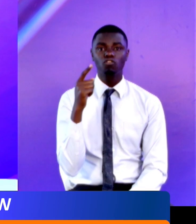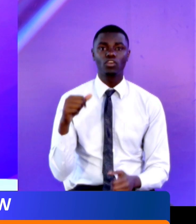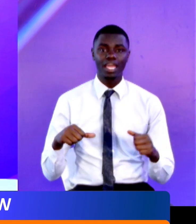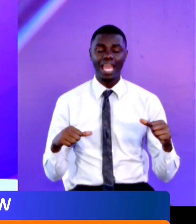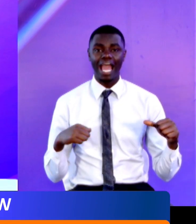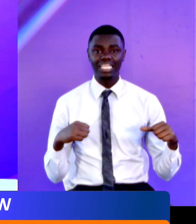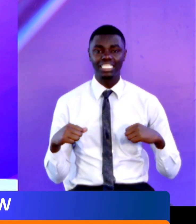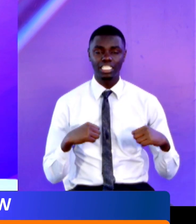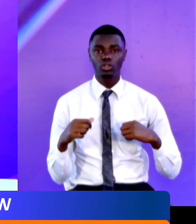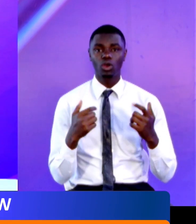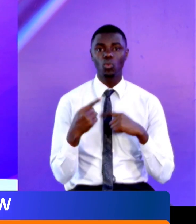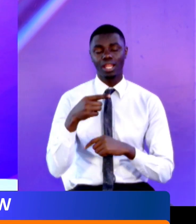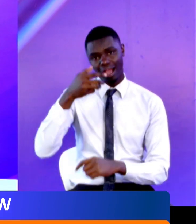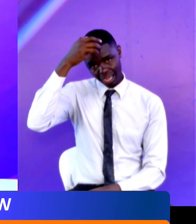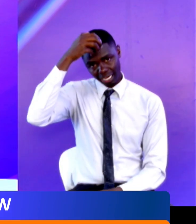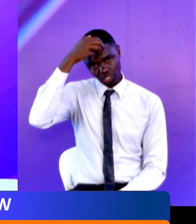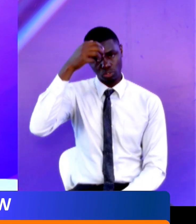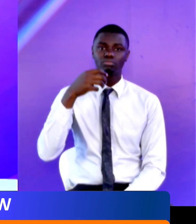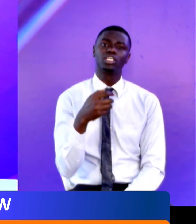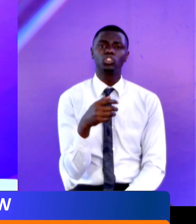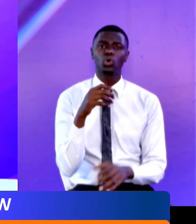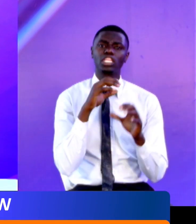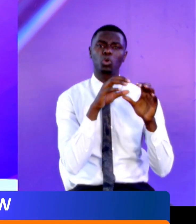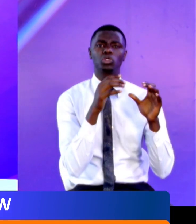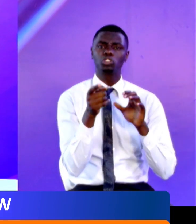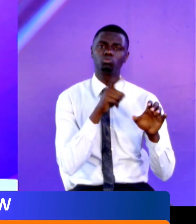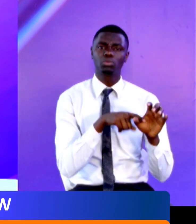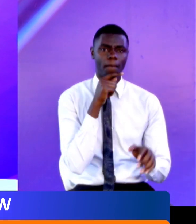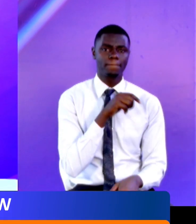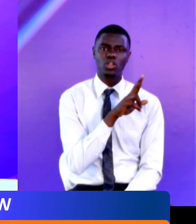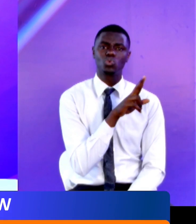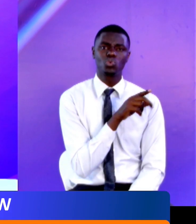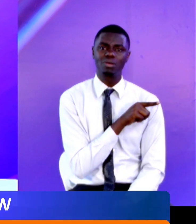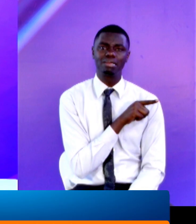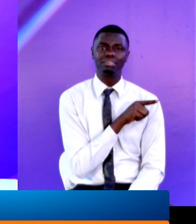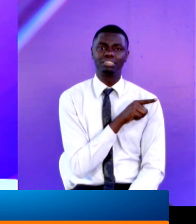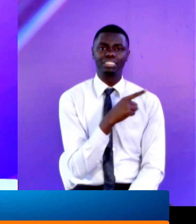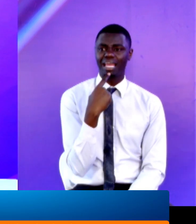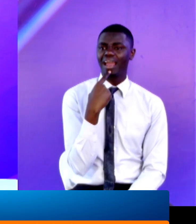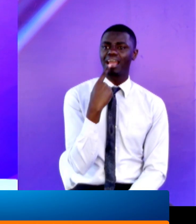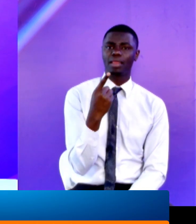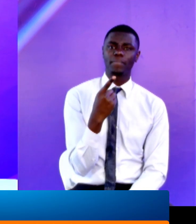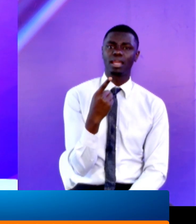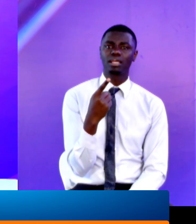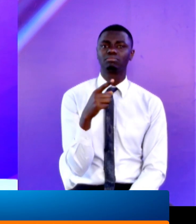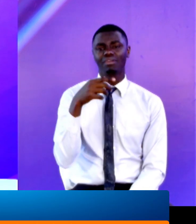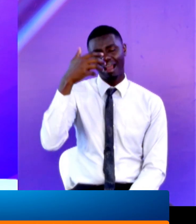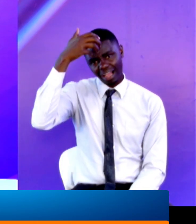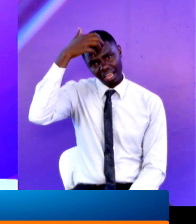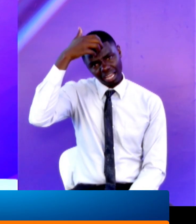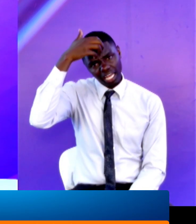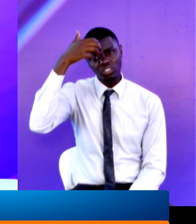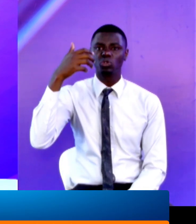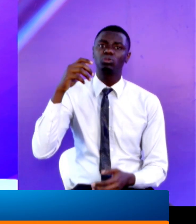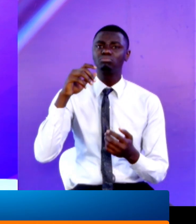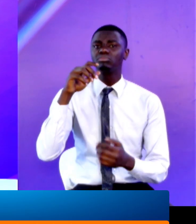Alejandro Garnacho. Ever since Ruben Amorim, Manchester United manager and coach, told the likes of Alejandro Garnacho, the likes